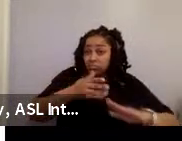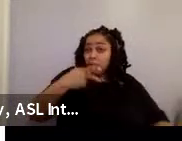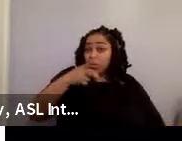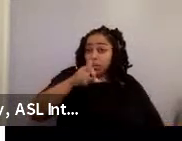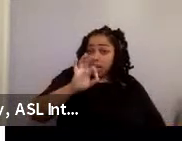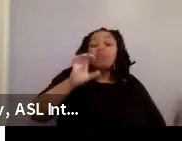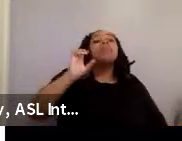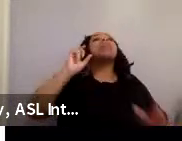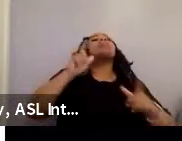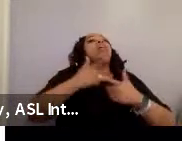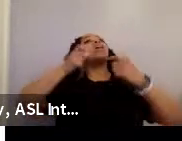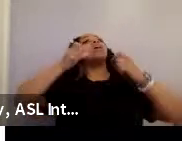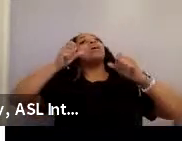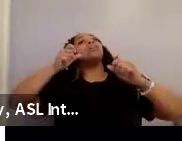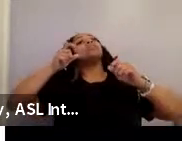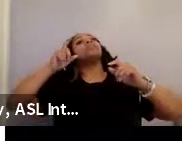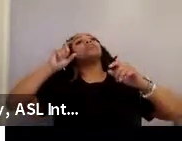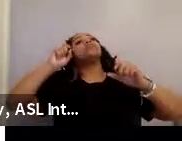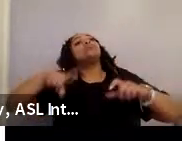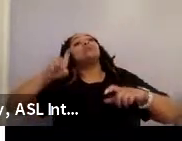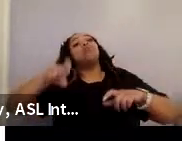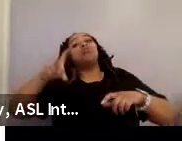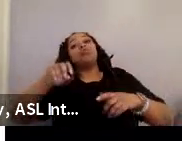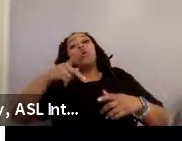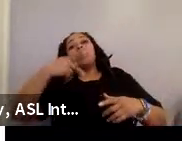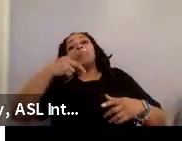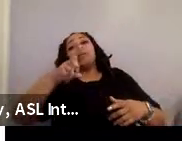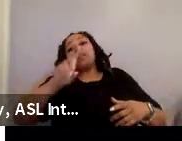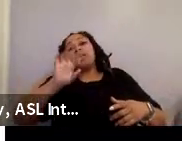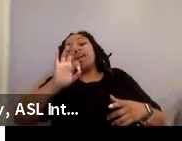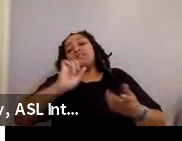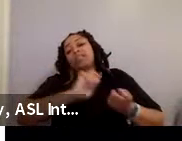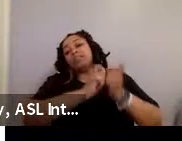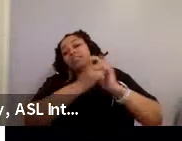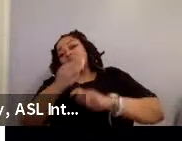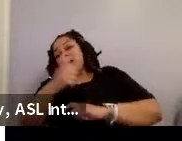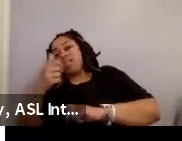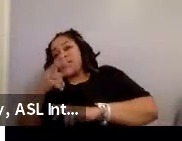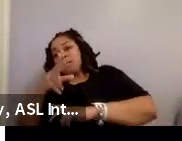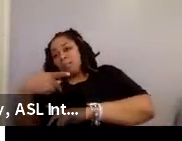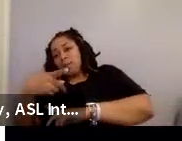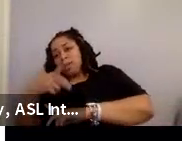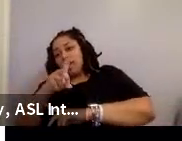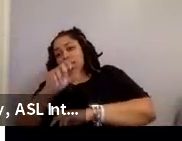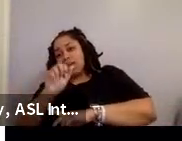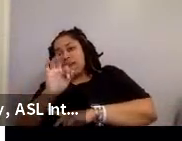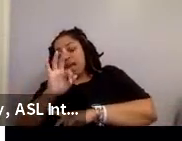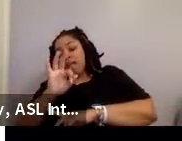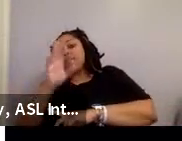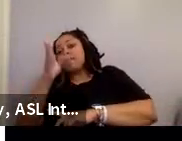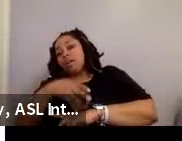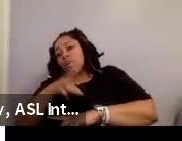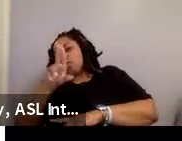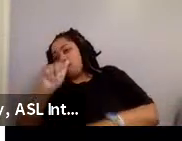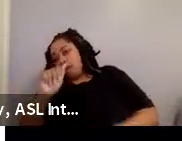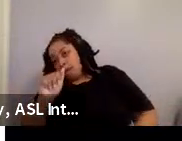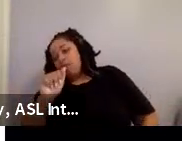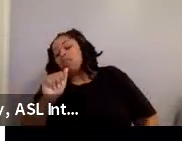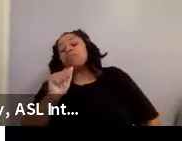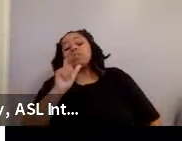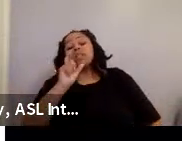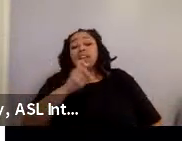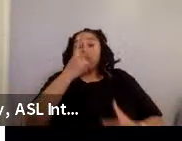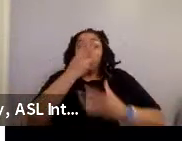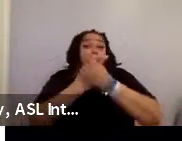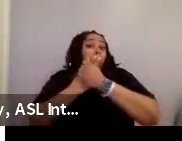do PDFs that conform to this other standard, PDF UA. So PDFs that do 1.7 need to also be able to do